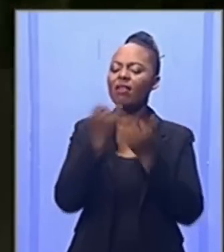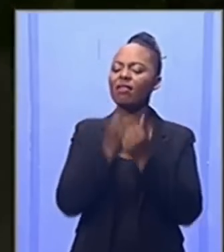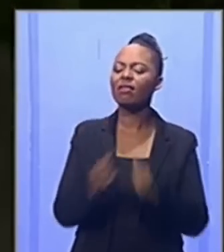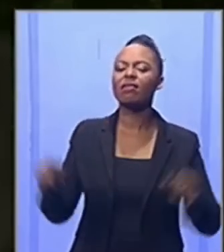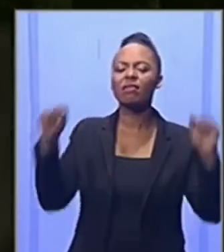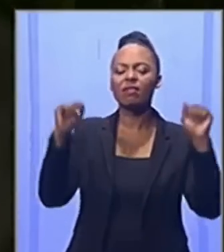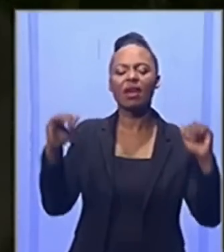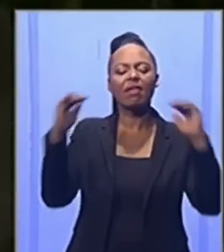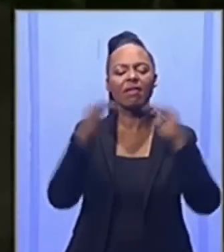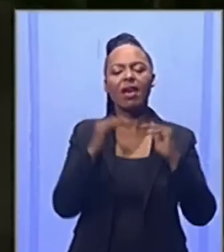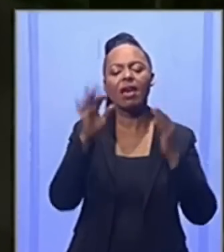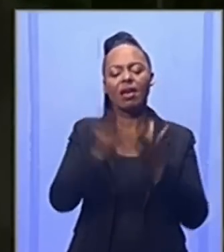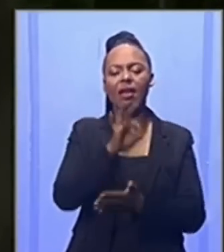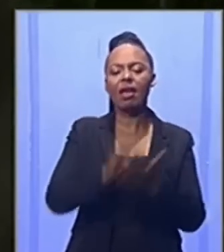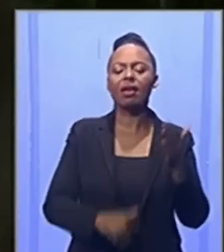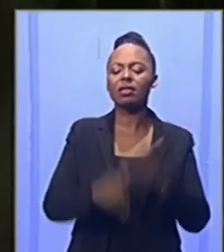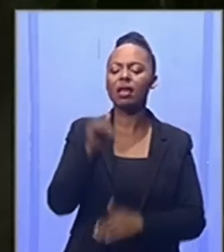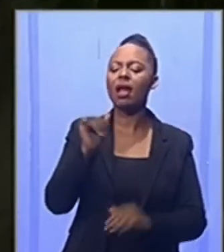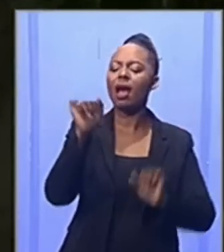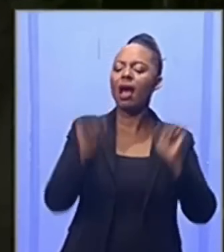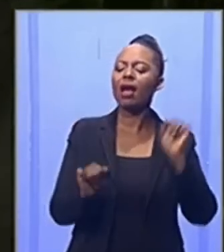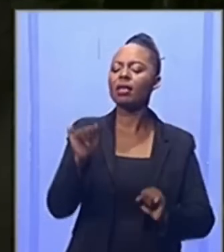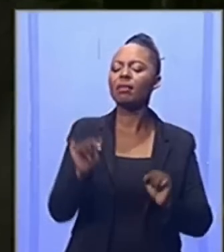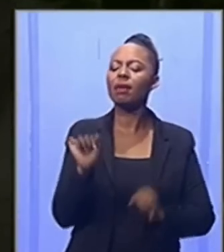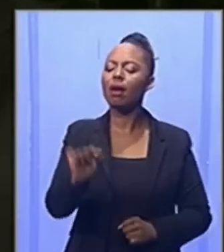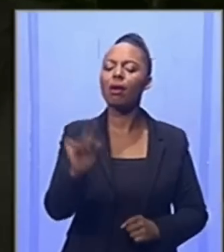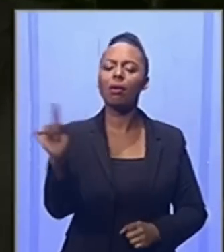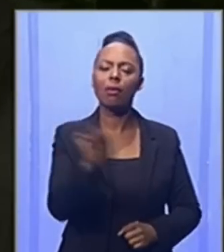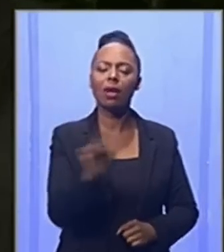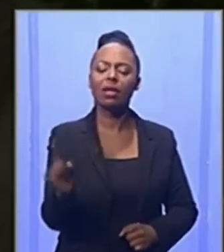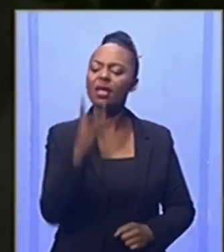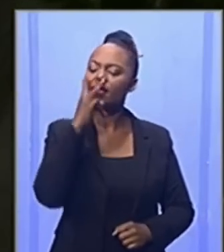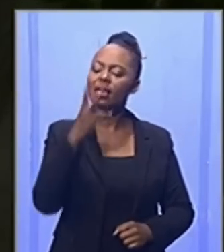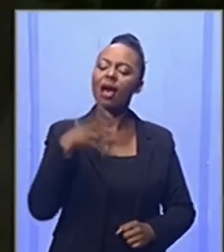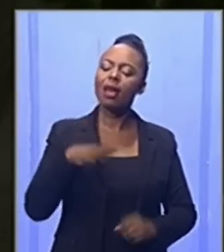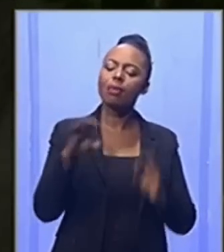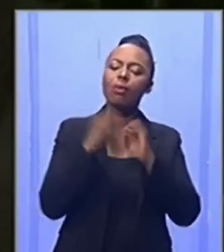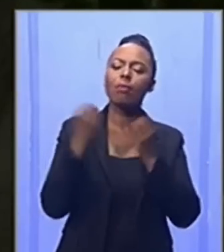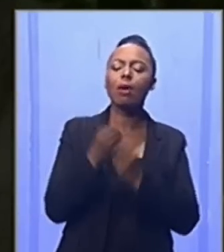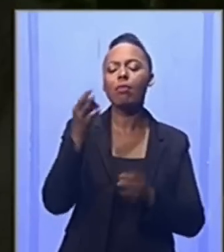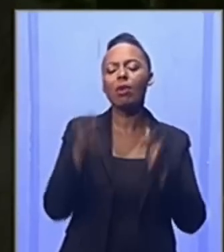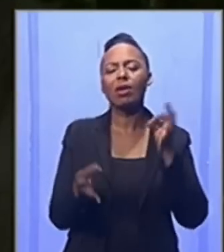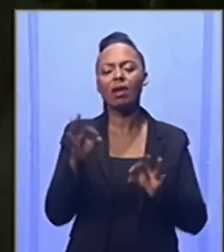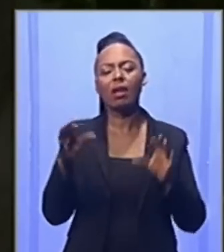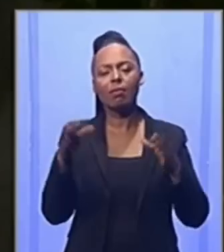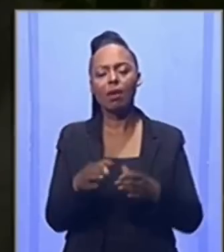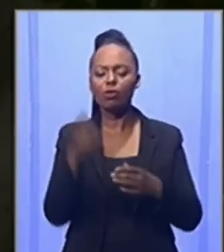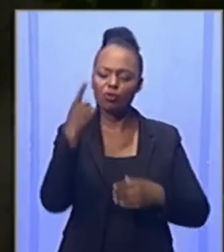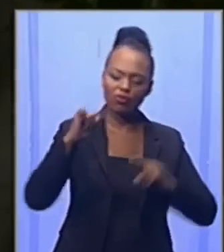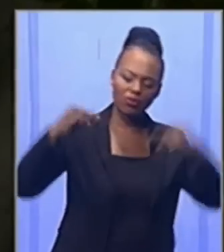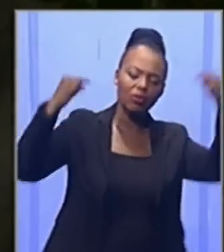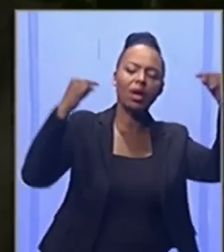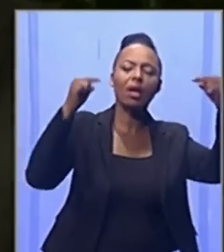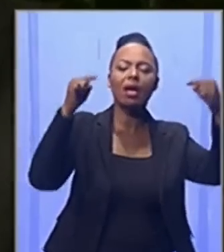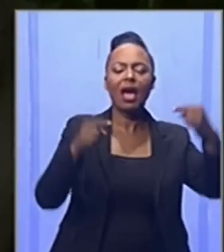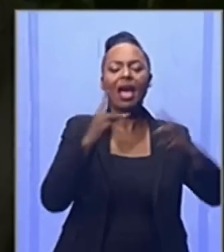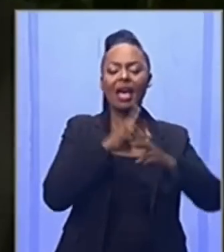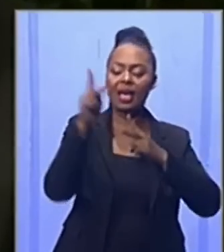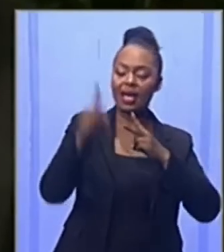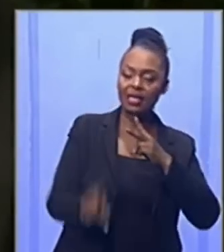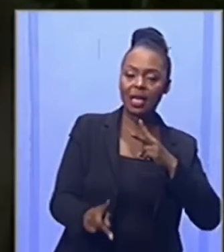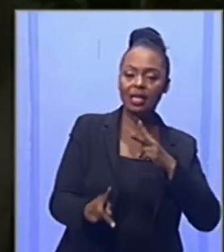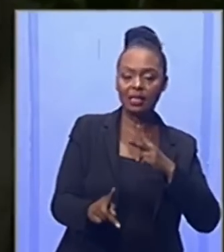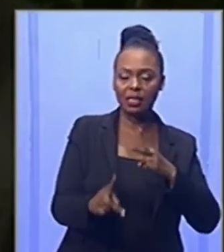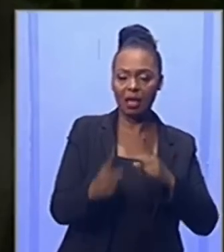elections, what is your assessment? Are we going to see opposition parties in Zimbabwe disputing the results? Definitely. In